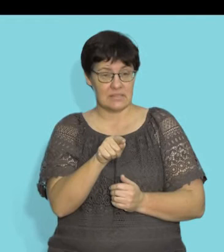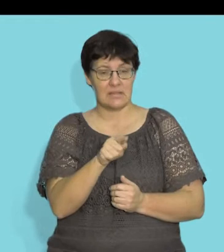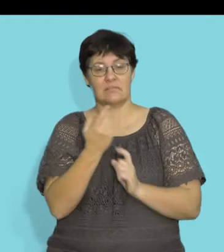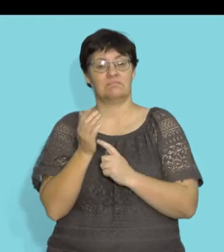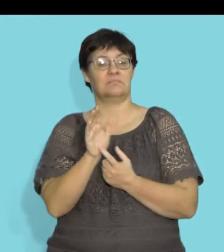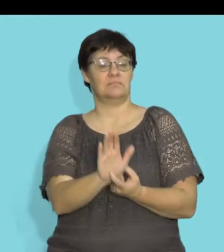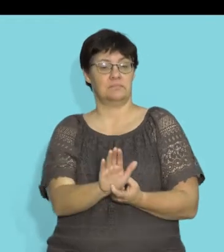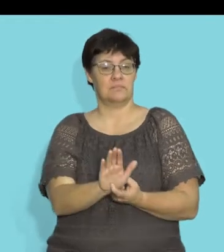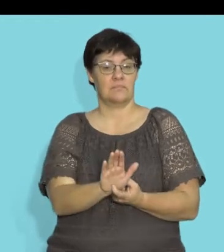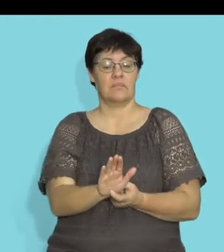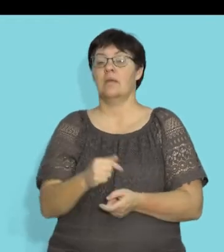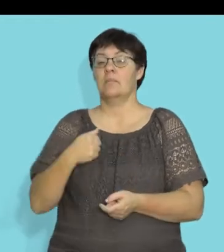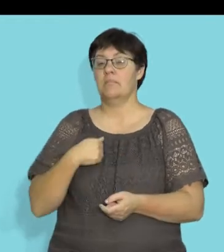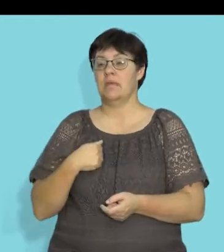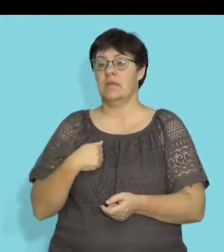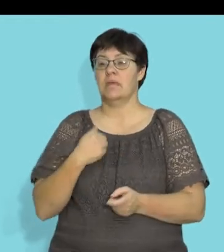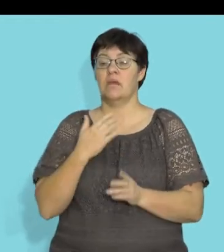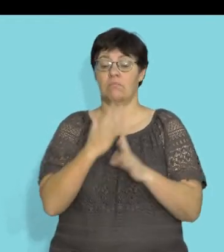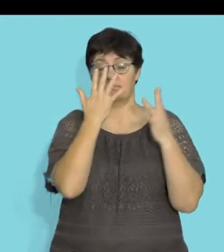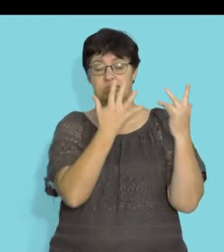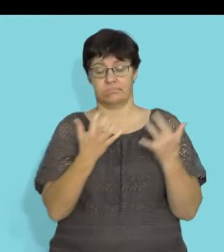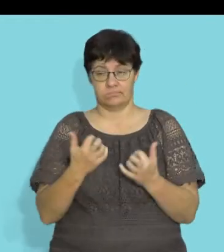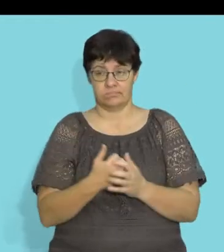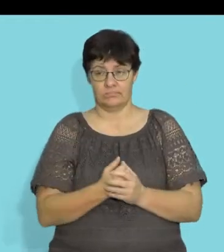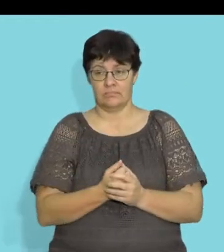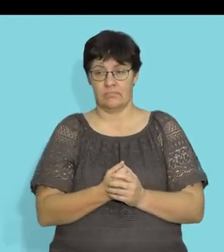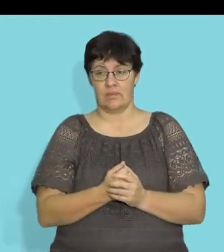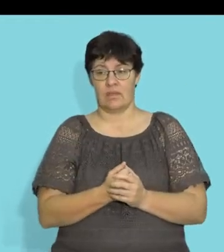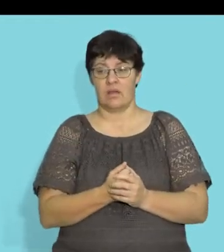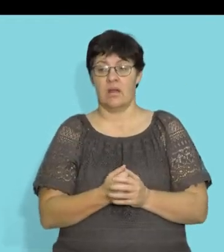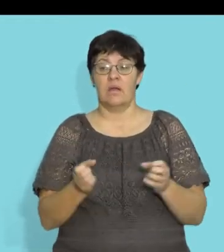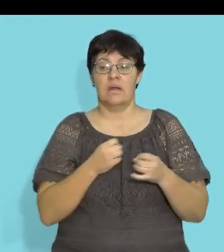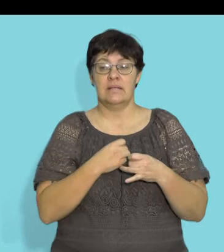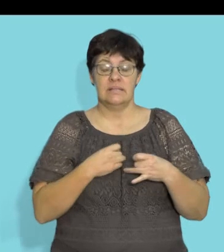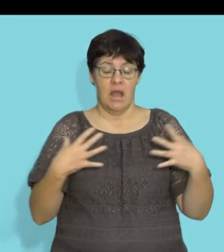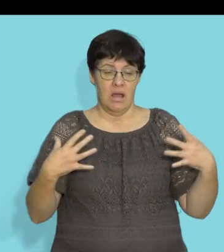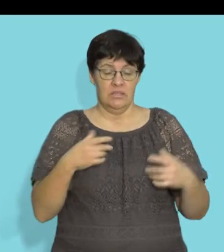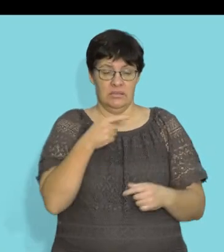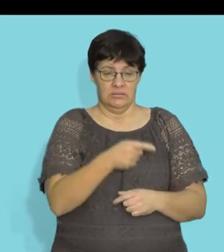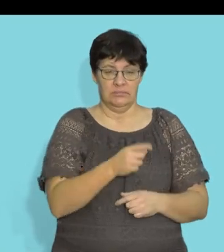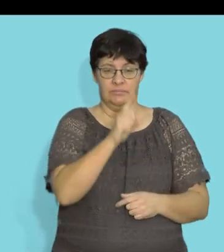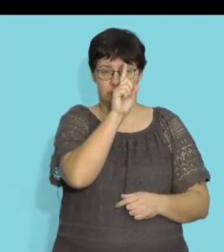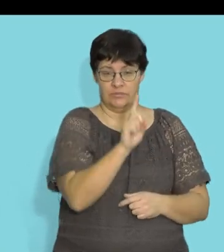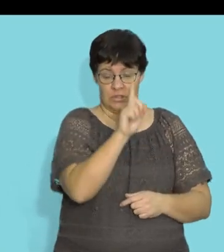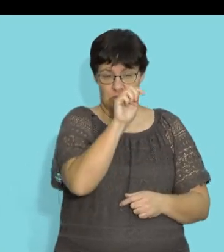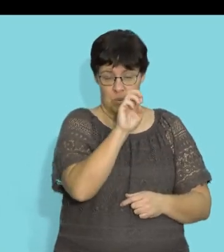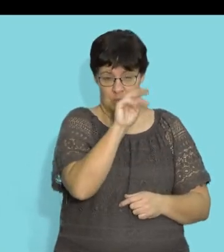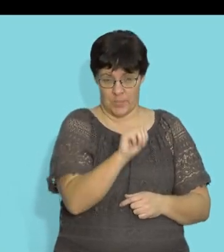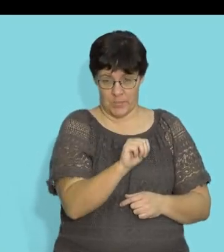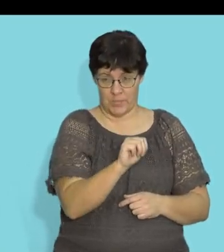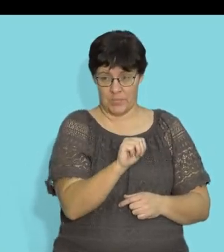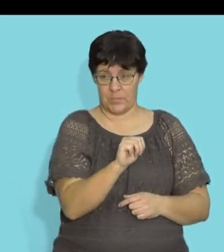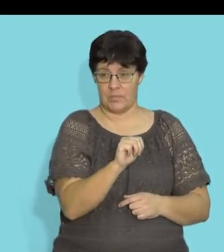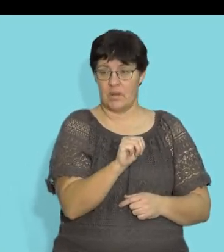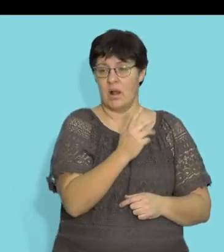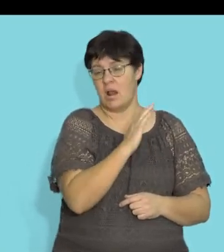is indicating that I'm going to work out the series that's starting from the first term that is